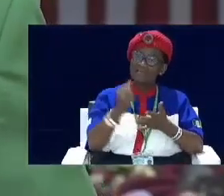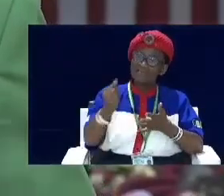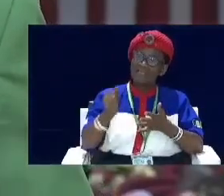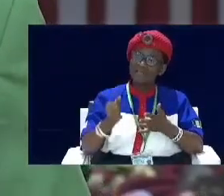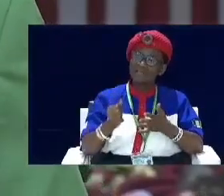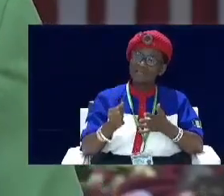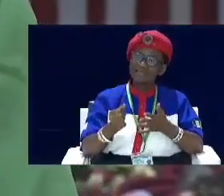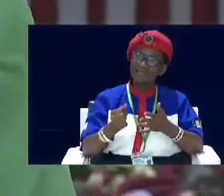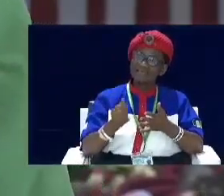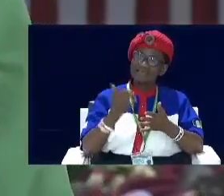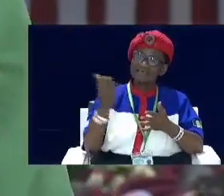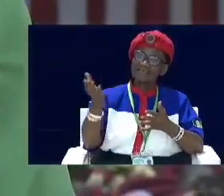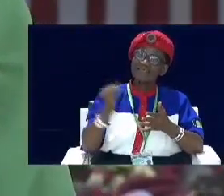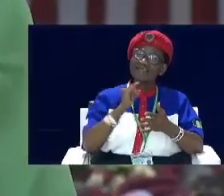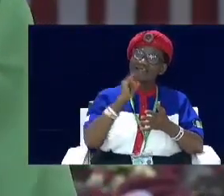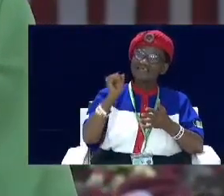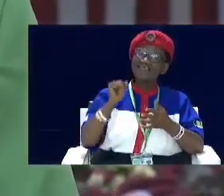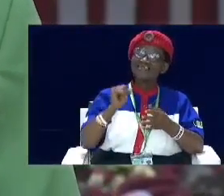your mouth.